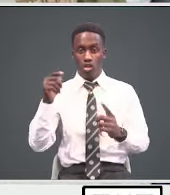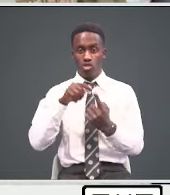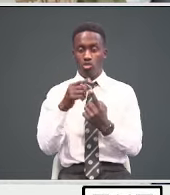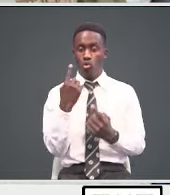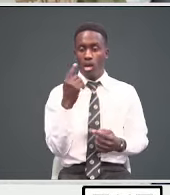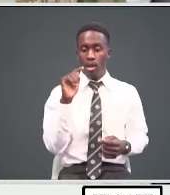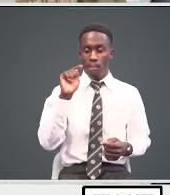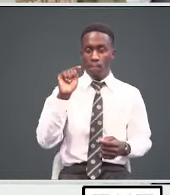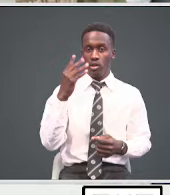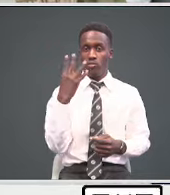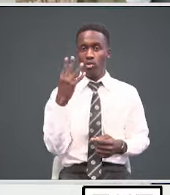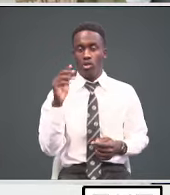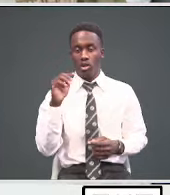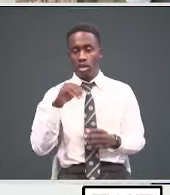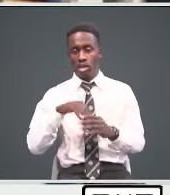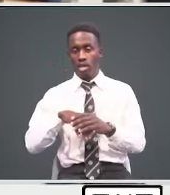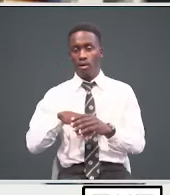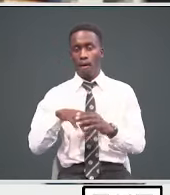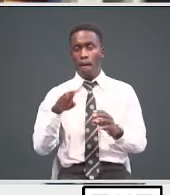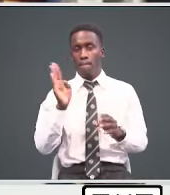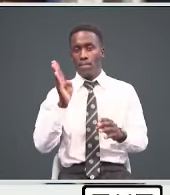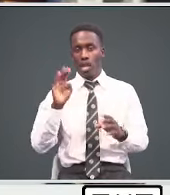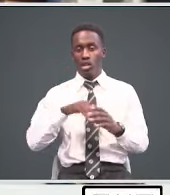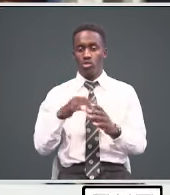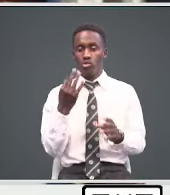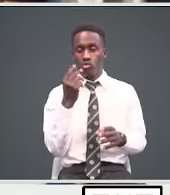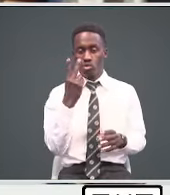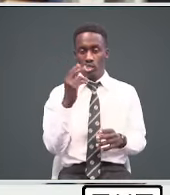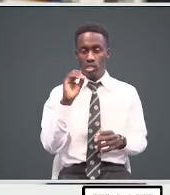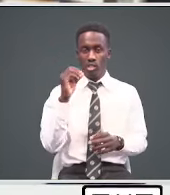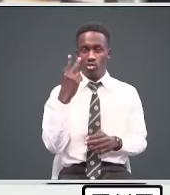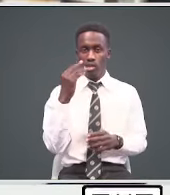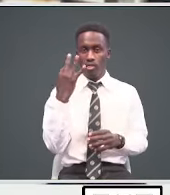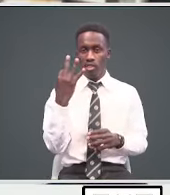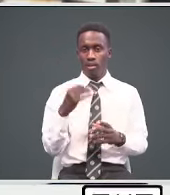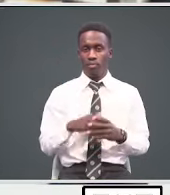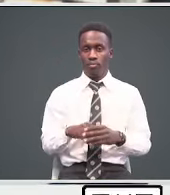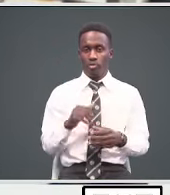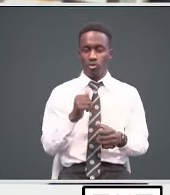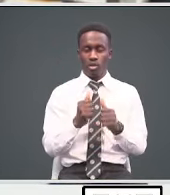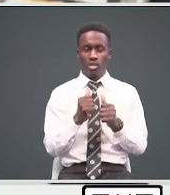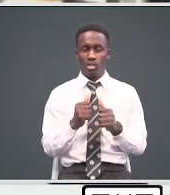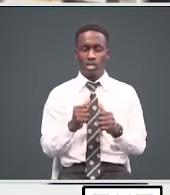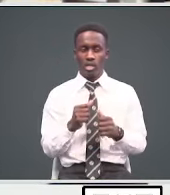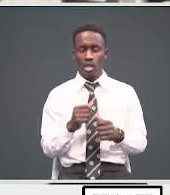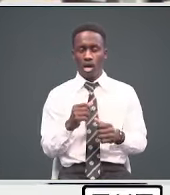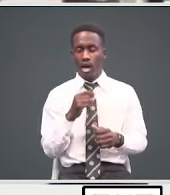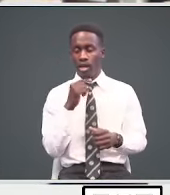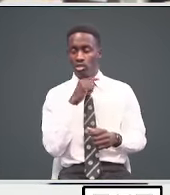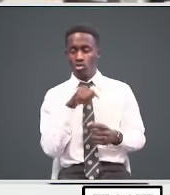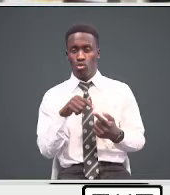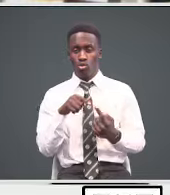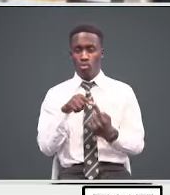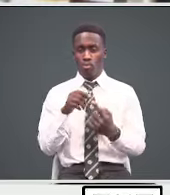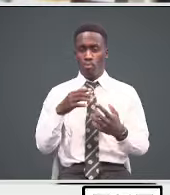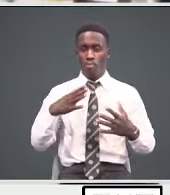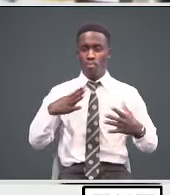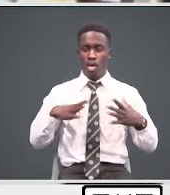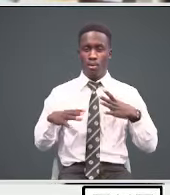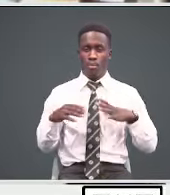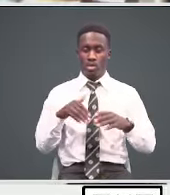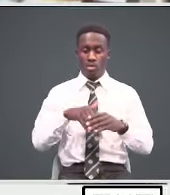1.07 billion shillings in 2023. The sharp decrease is partially attributed to members abandoning the SACCO.